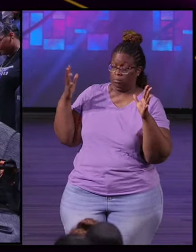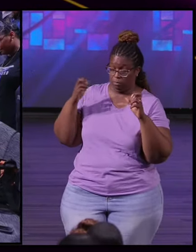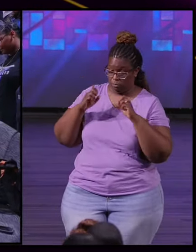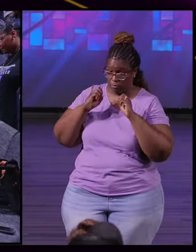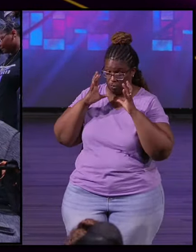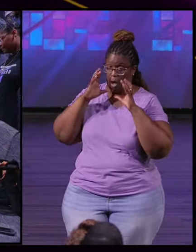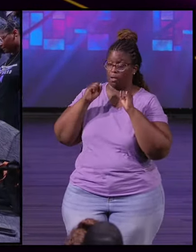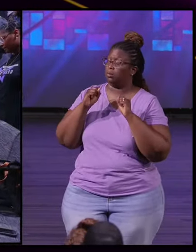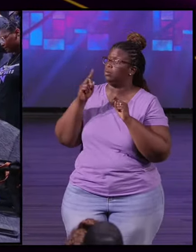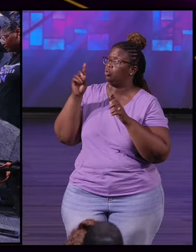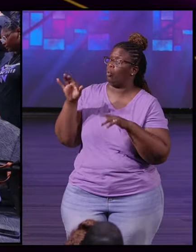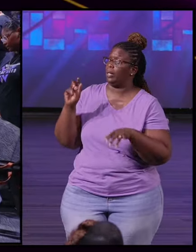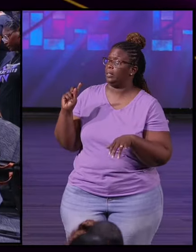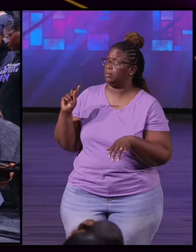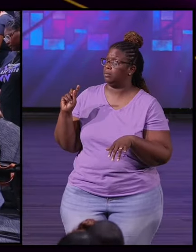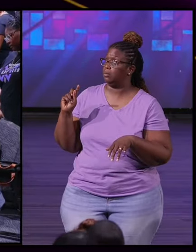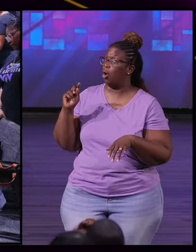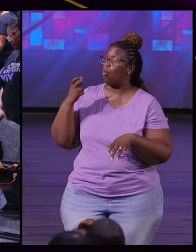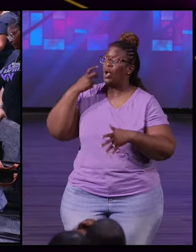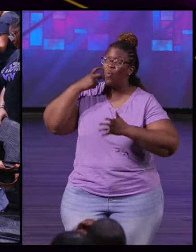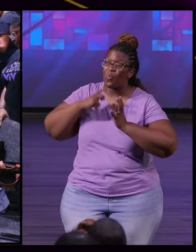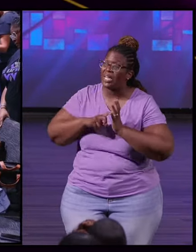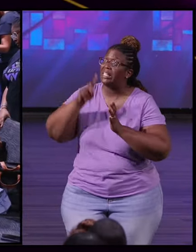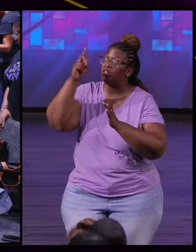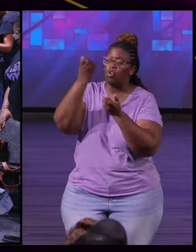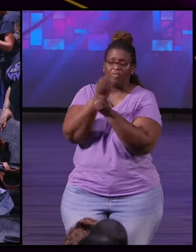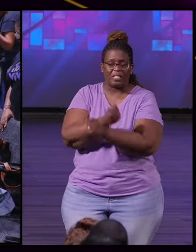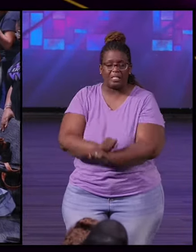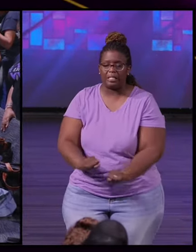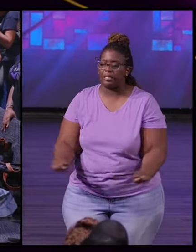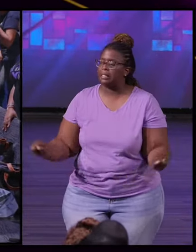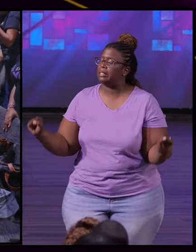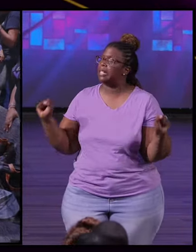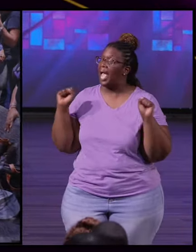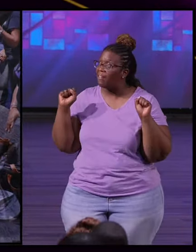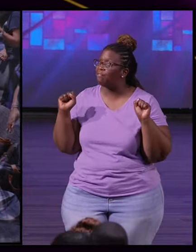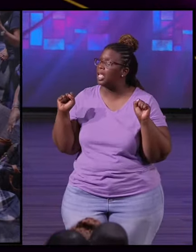you saving in so many places.